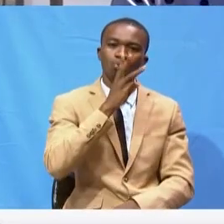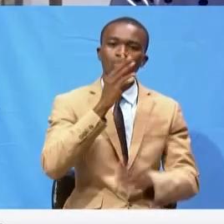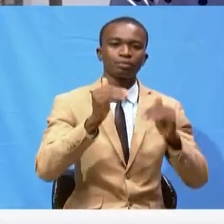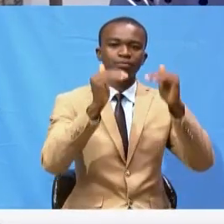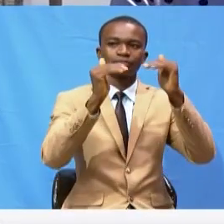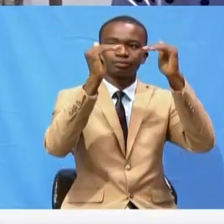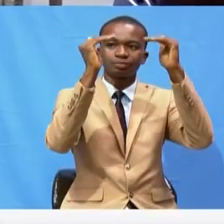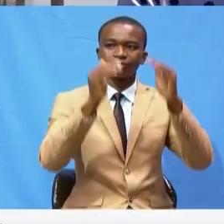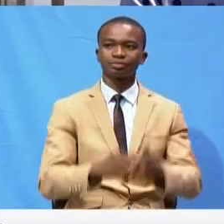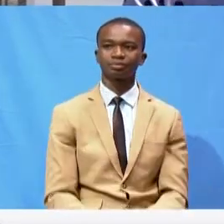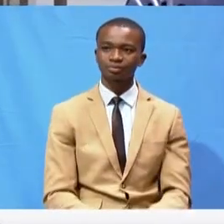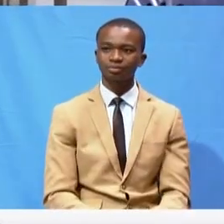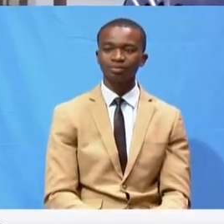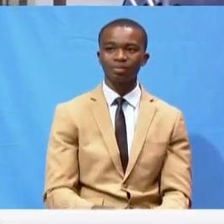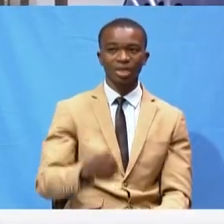Mchanga,